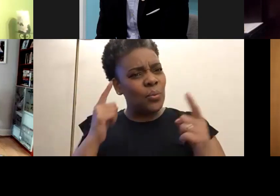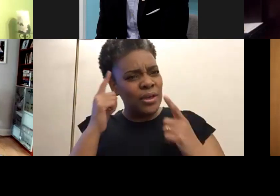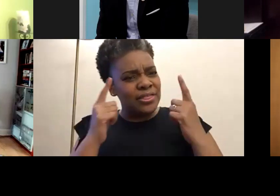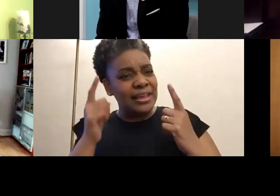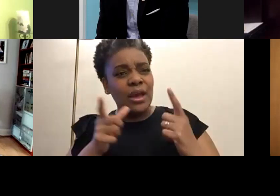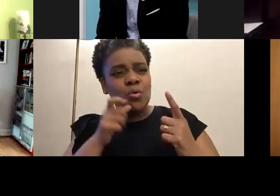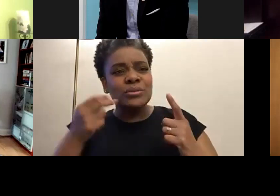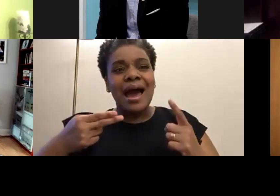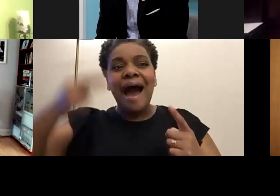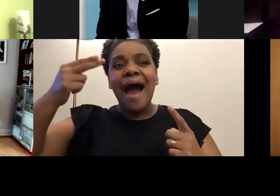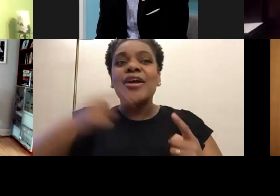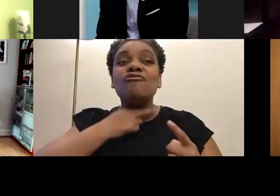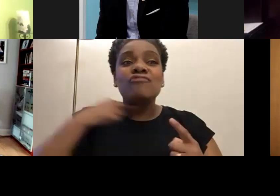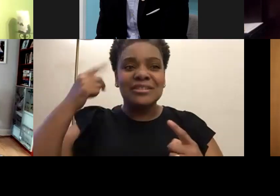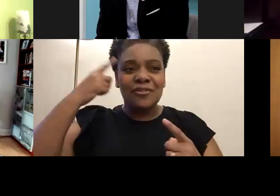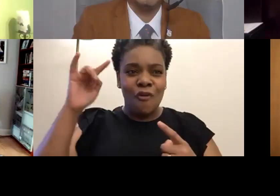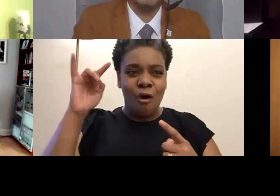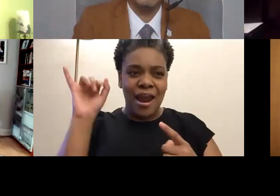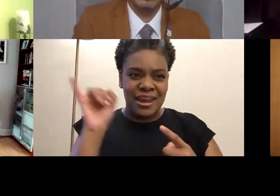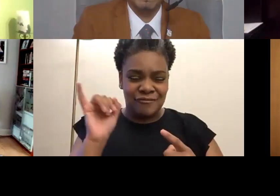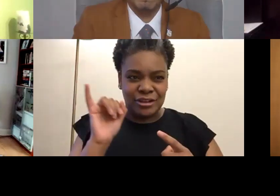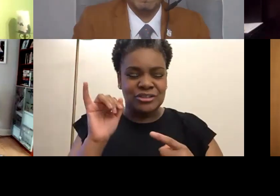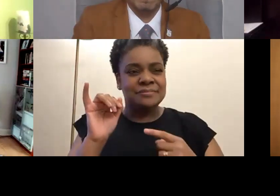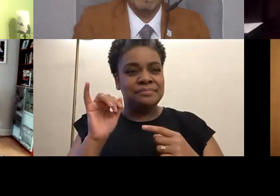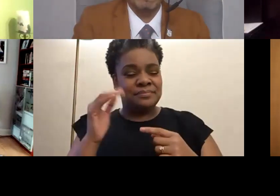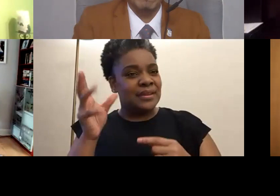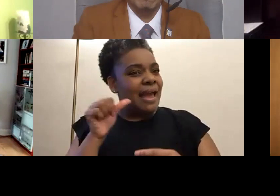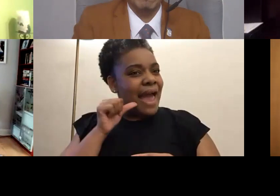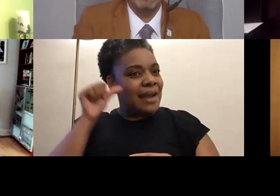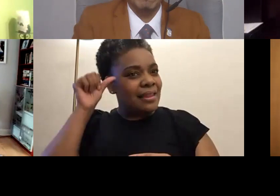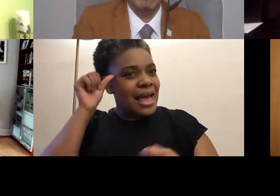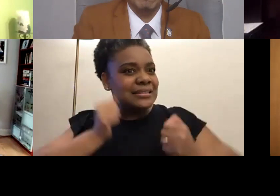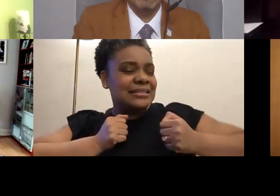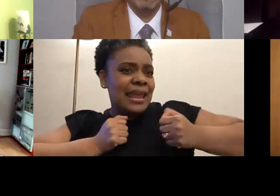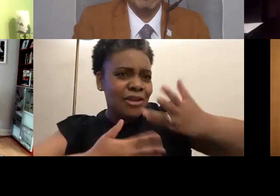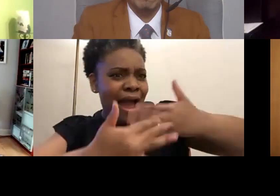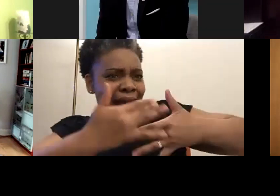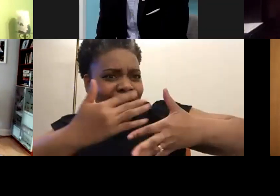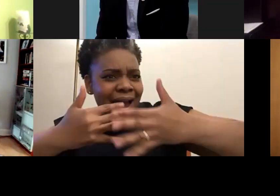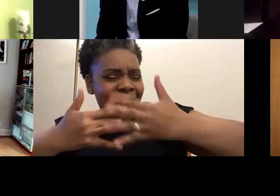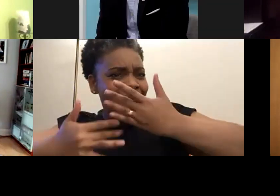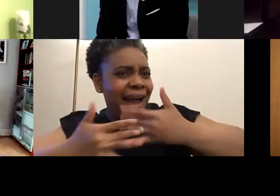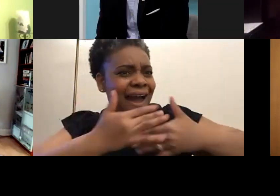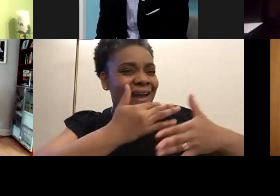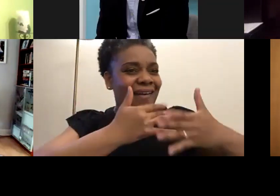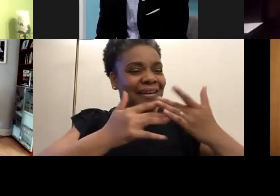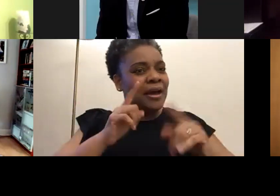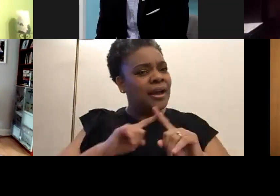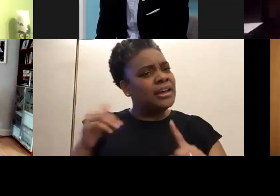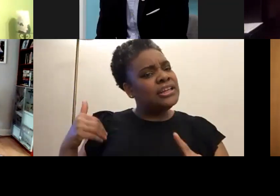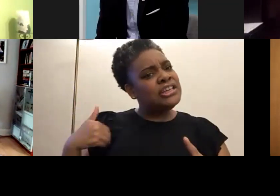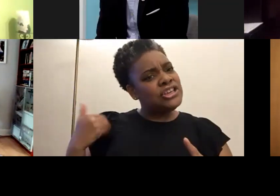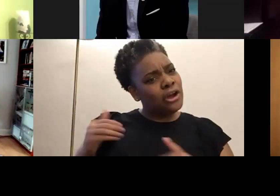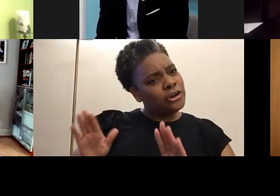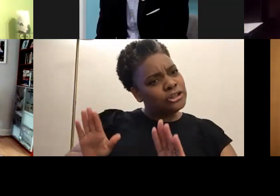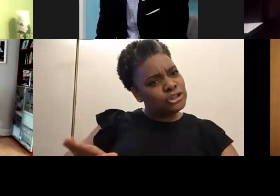being infected and potentially spreading. And as you know, adolescents interact with a lot more people, whereas younger people might, younger children are probably more